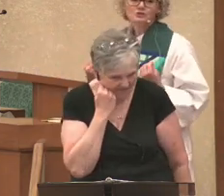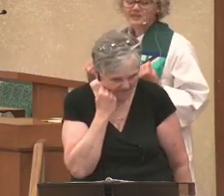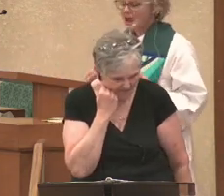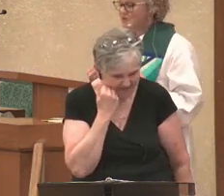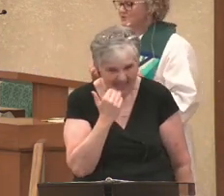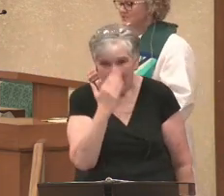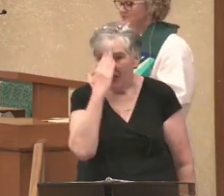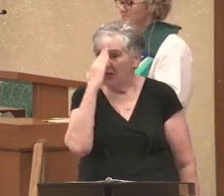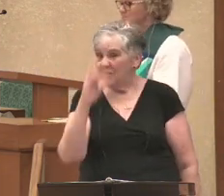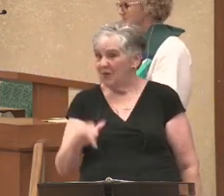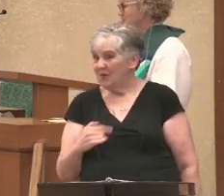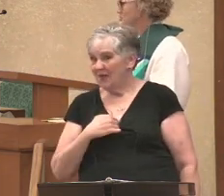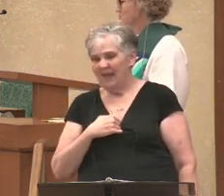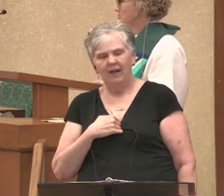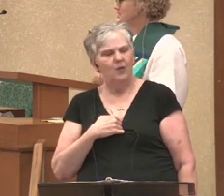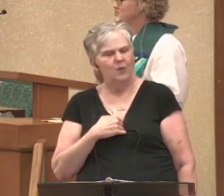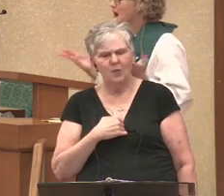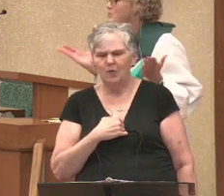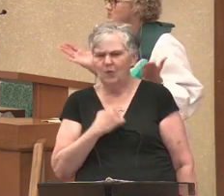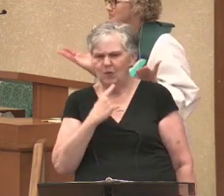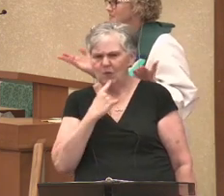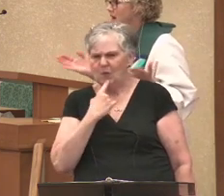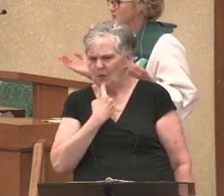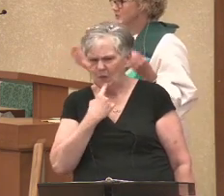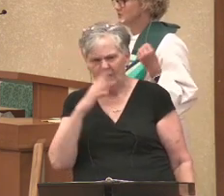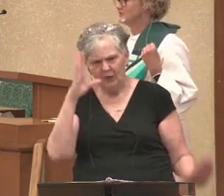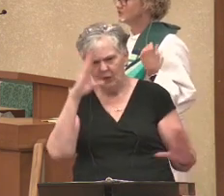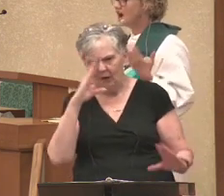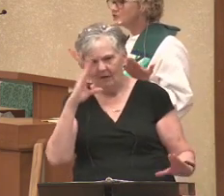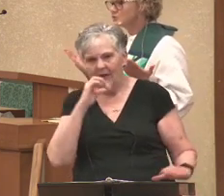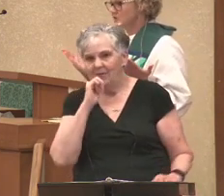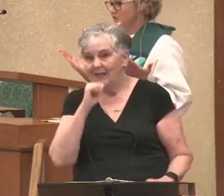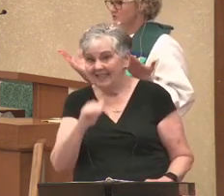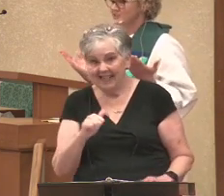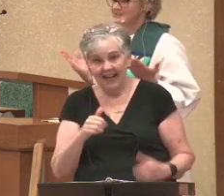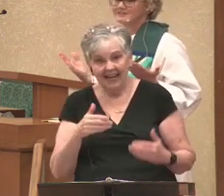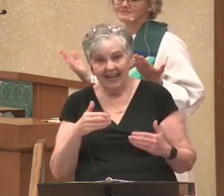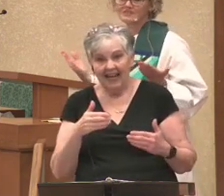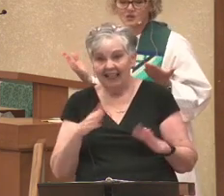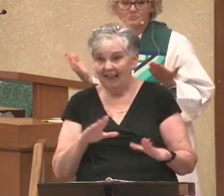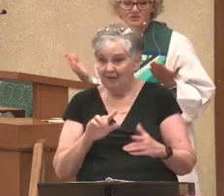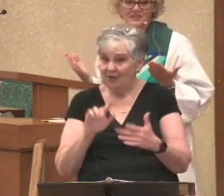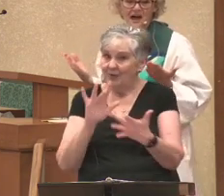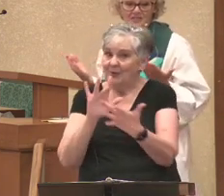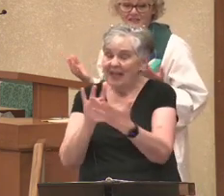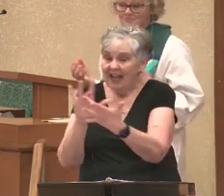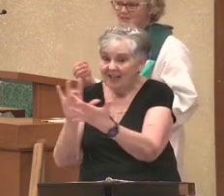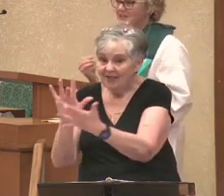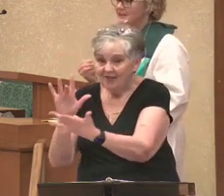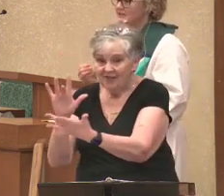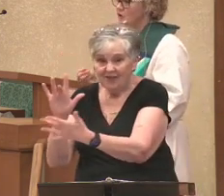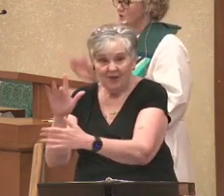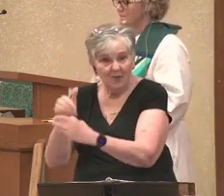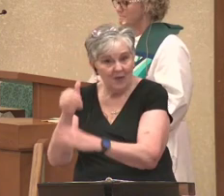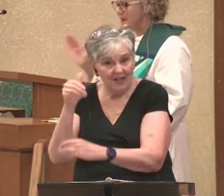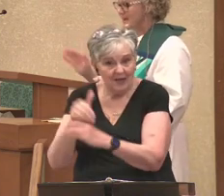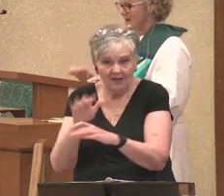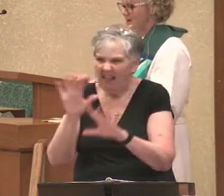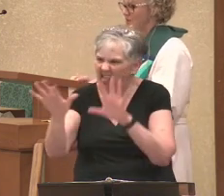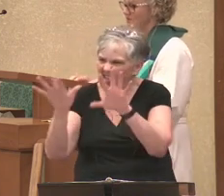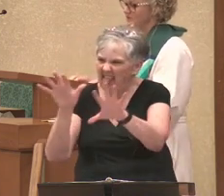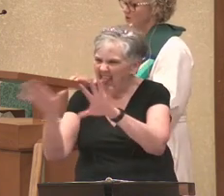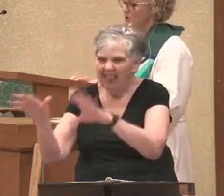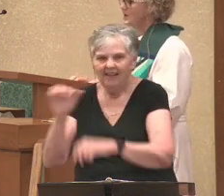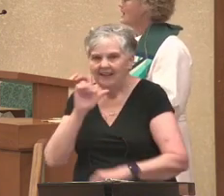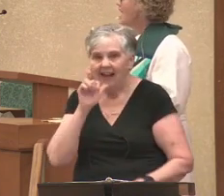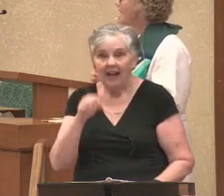I knew that I was in big trouble because I wasn't allowed to even touch windows and get fingerprints on them, let alone bang